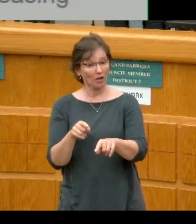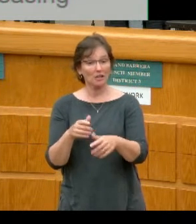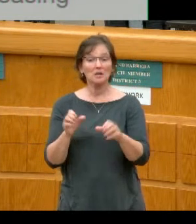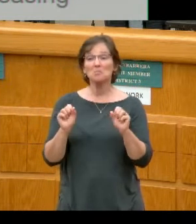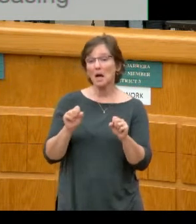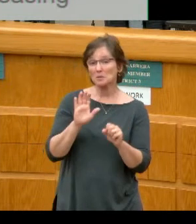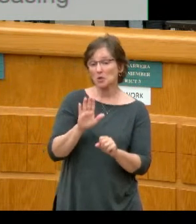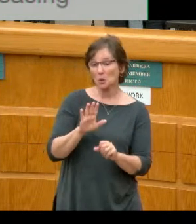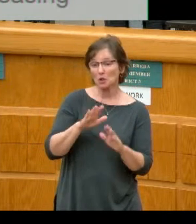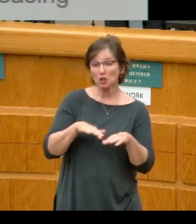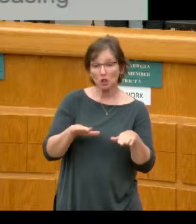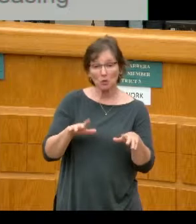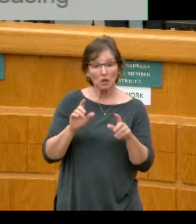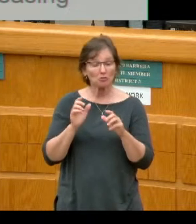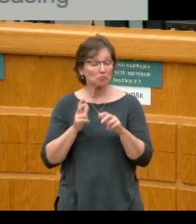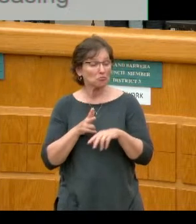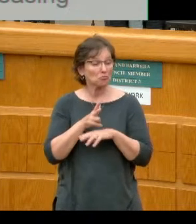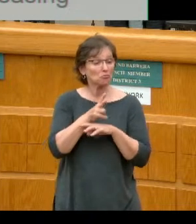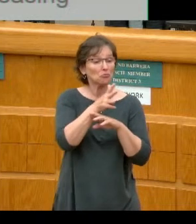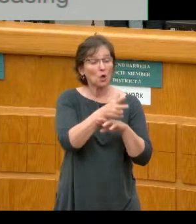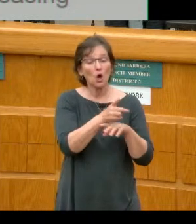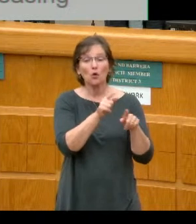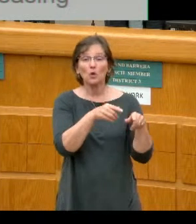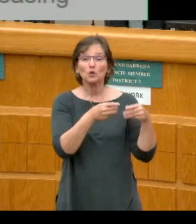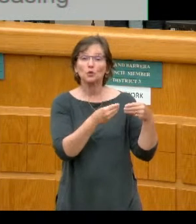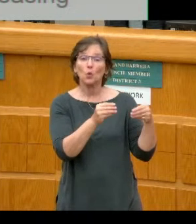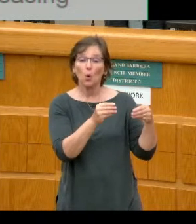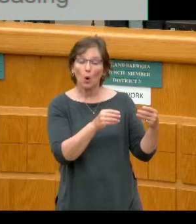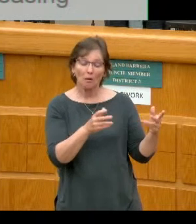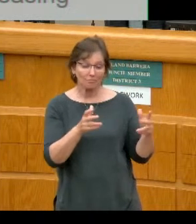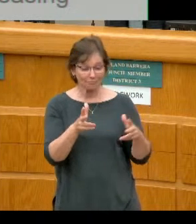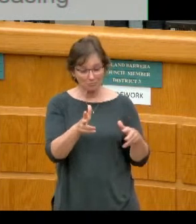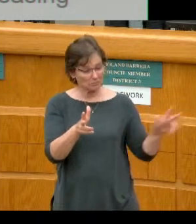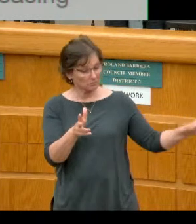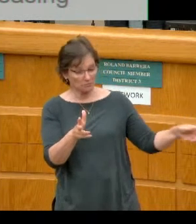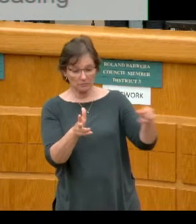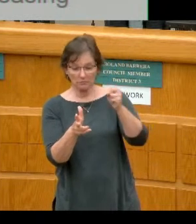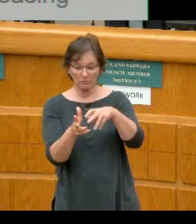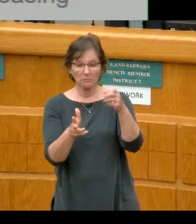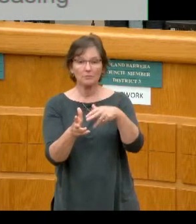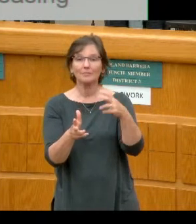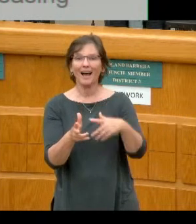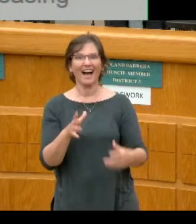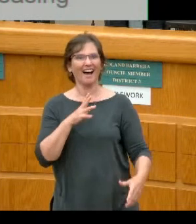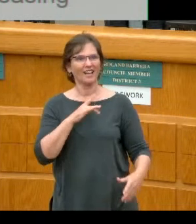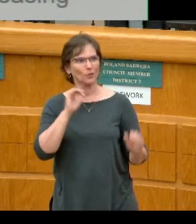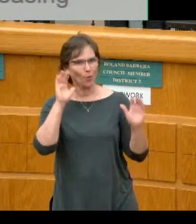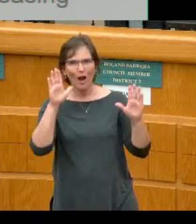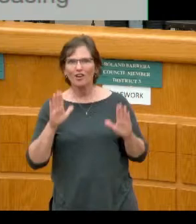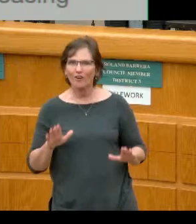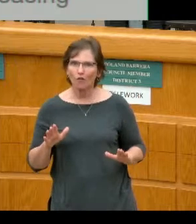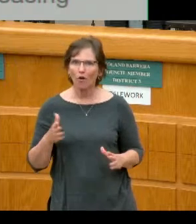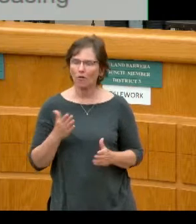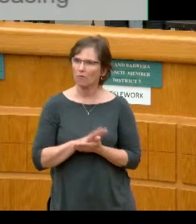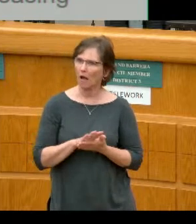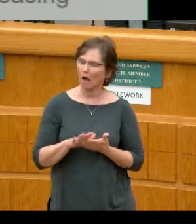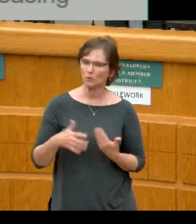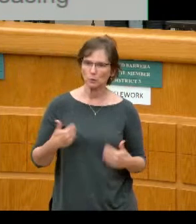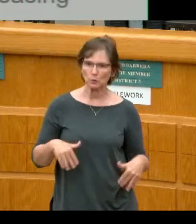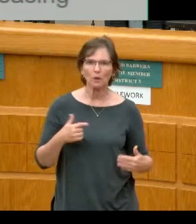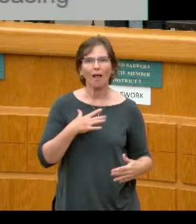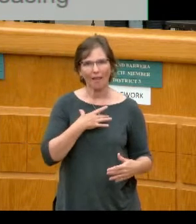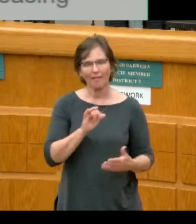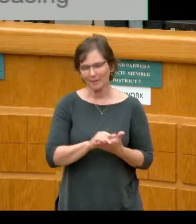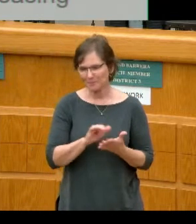It's like I'm rich and famous. And, you think like Donald Trump has ever gone into a grocery store? No way, right? So you